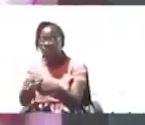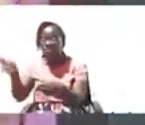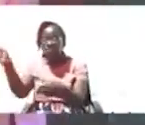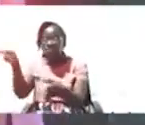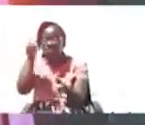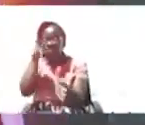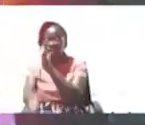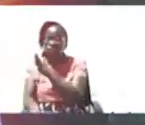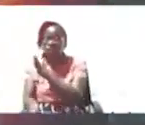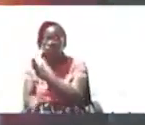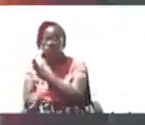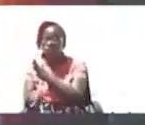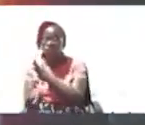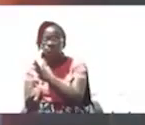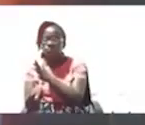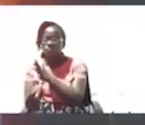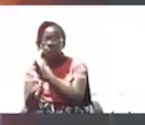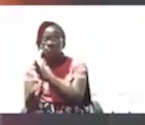Cut him."